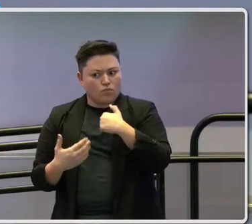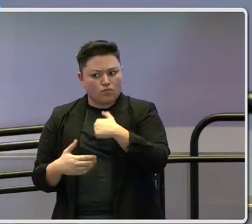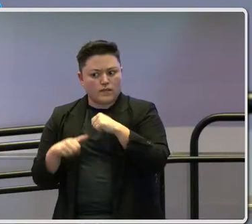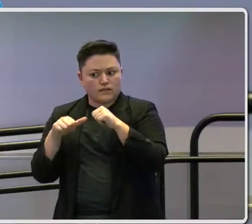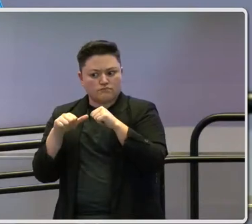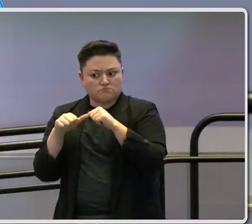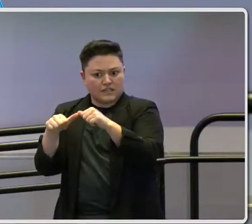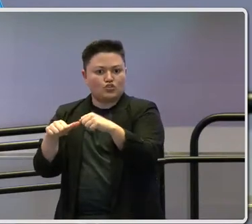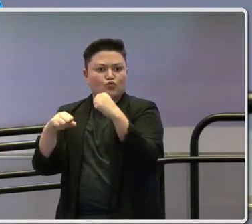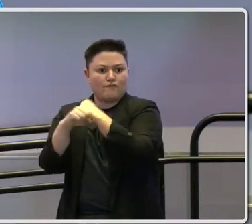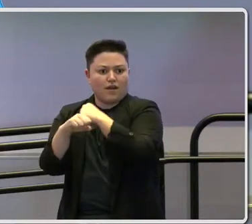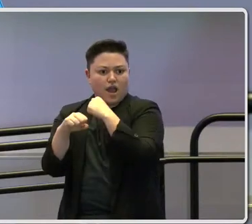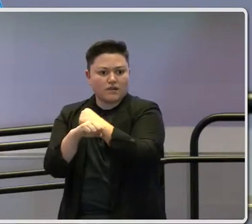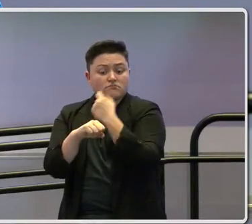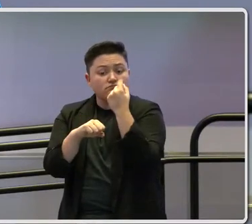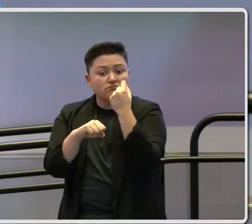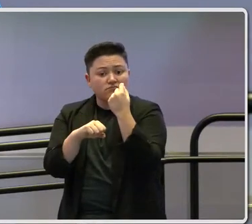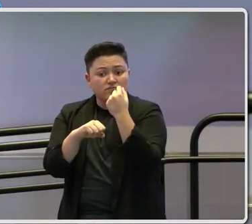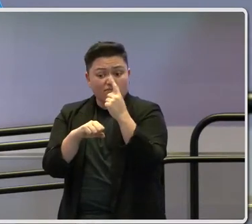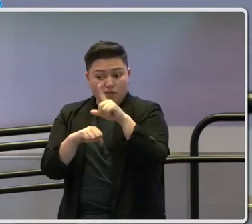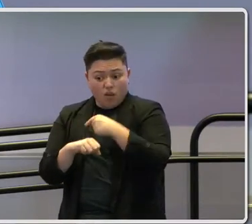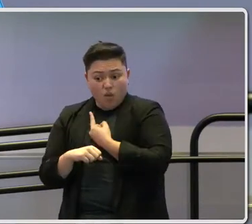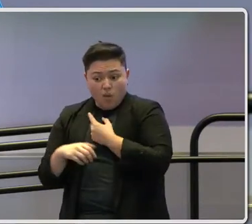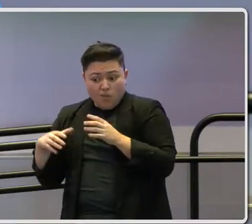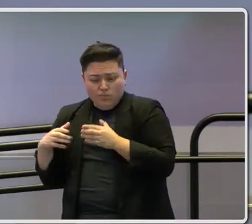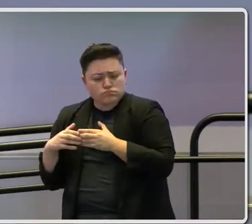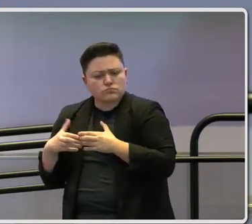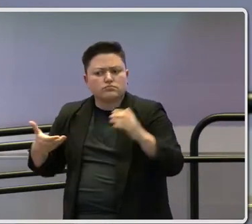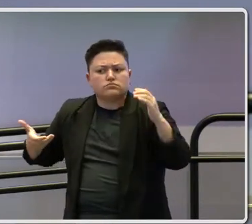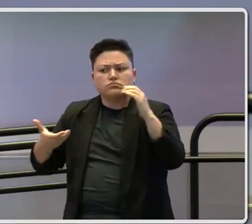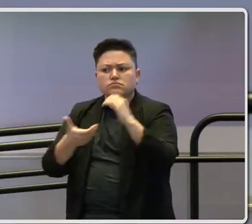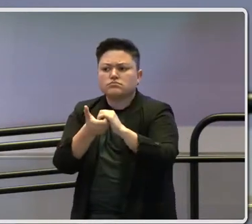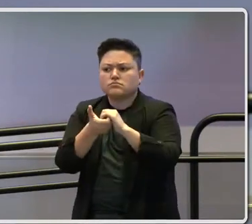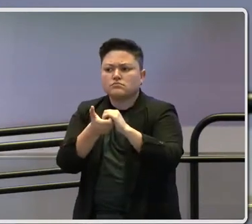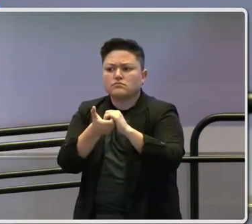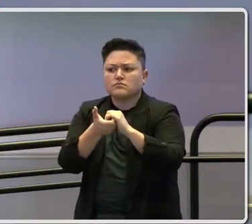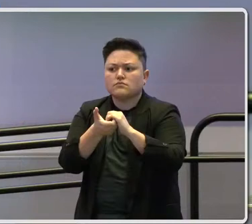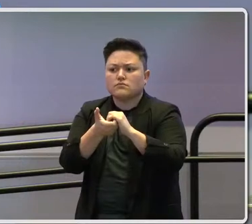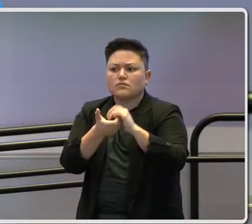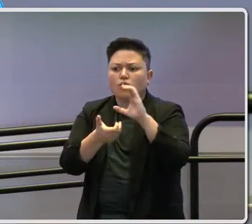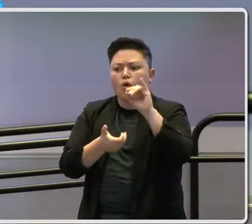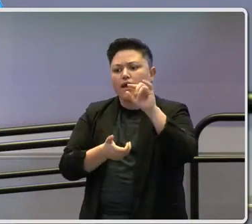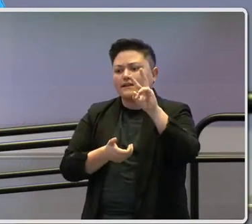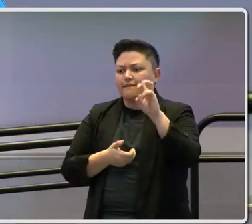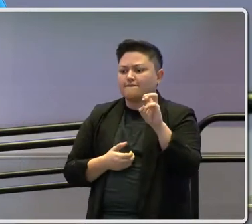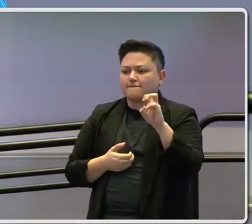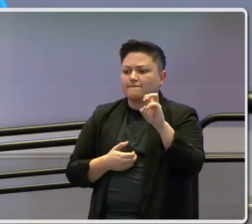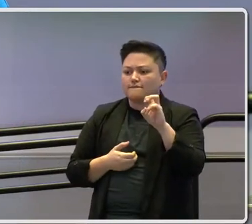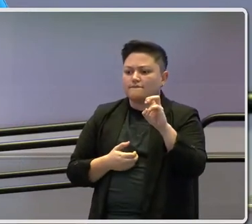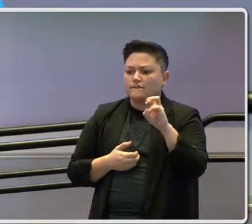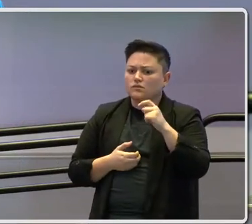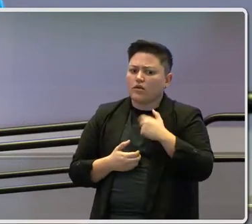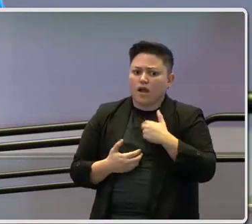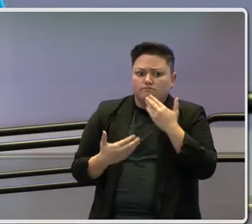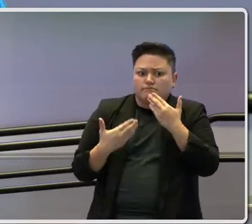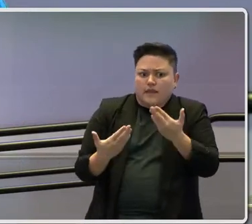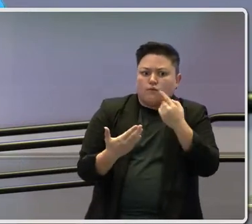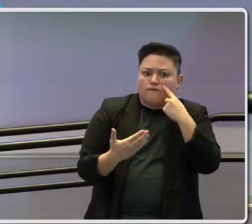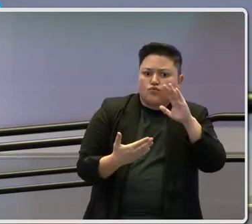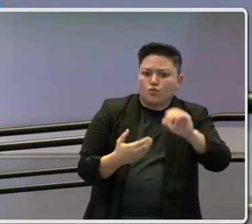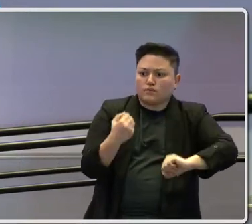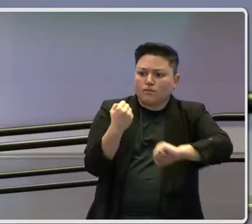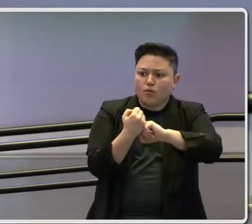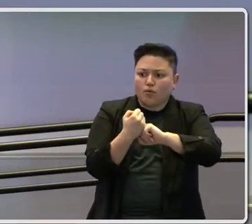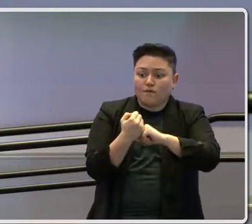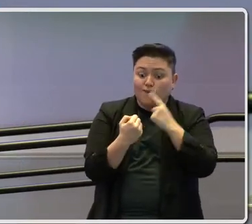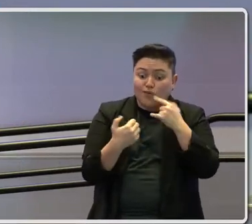work. We do it collectively, and I'm really grateful for your support here today and